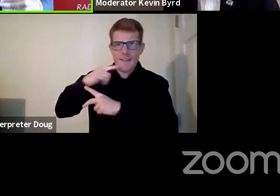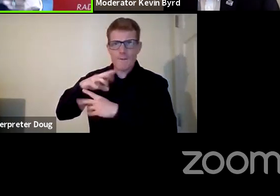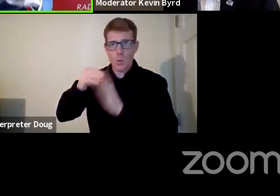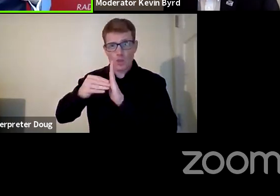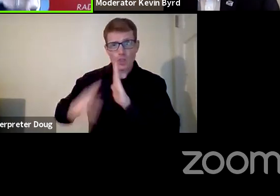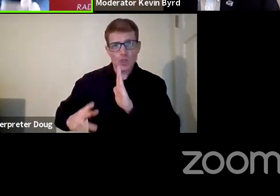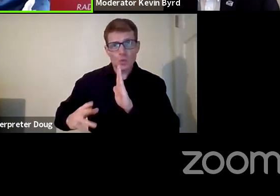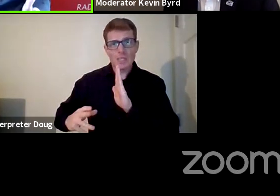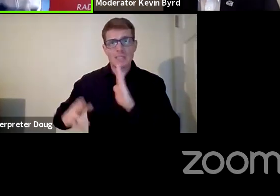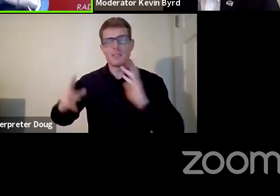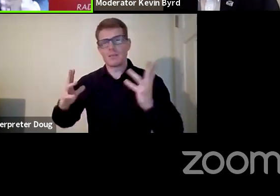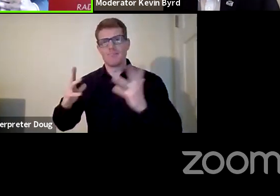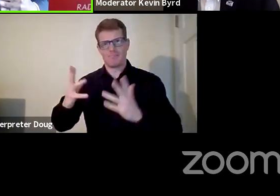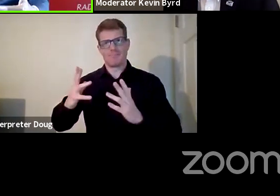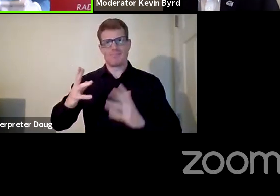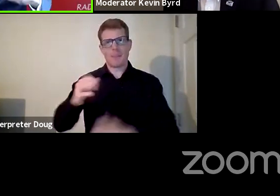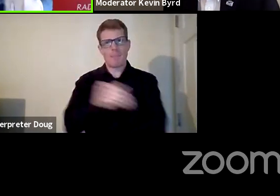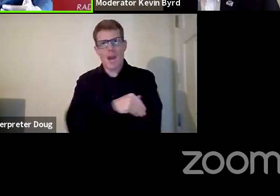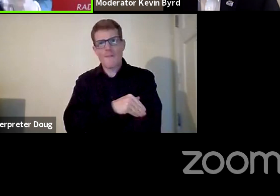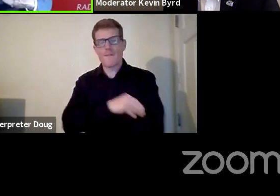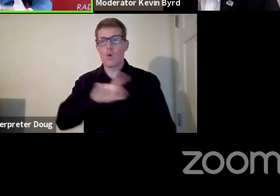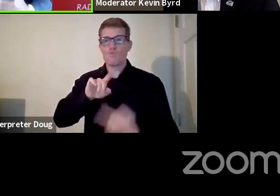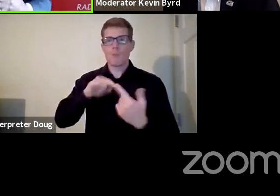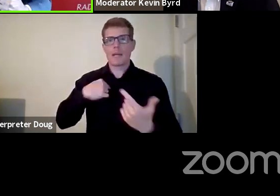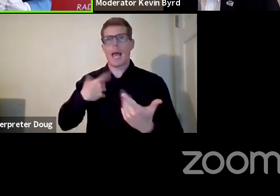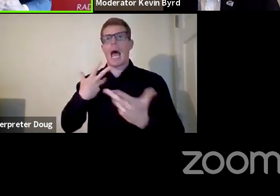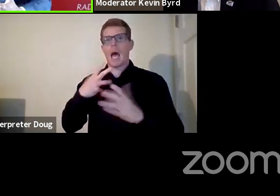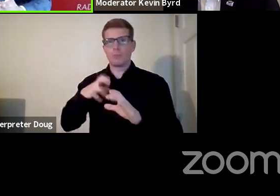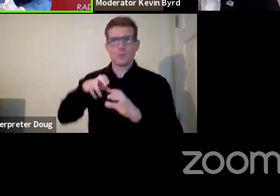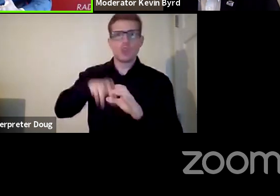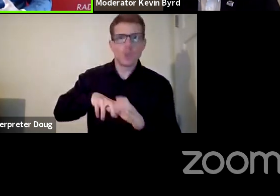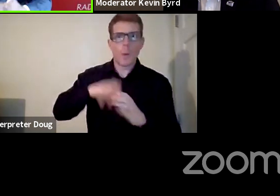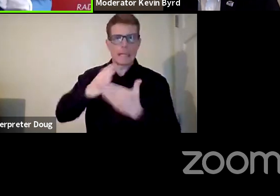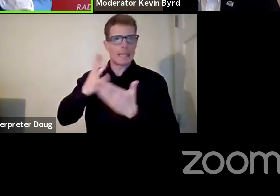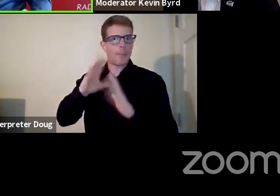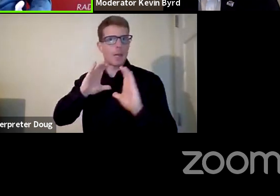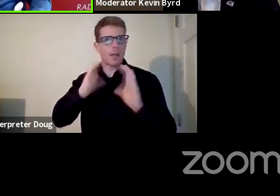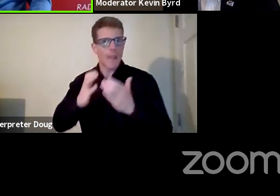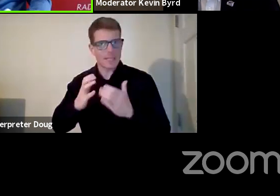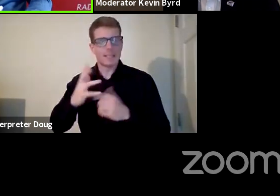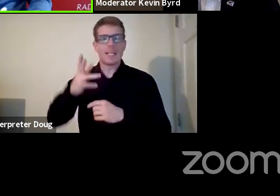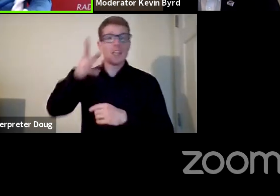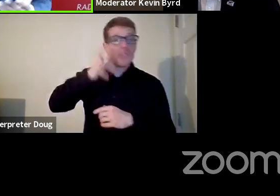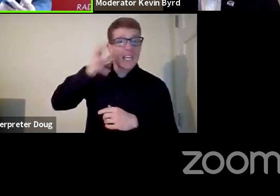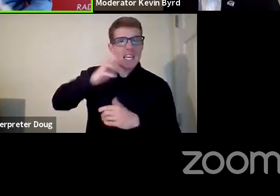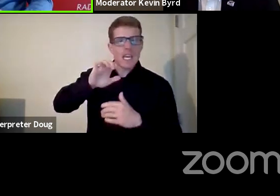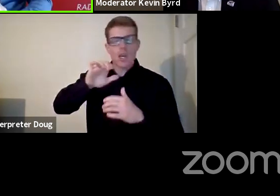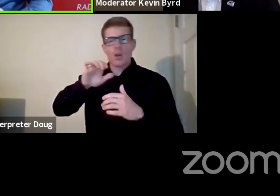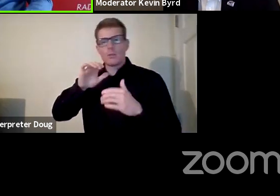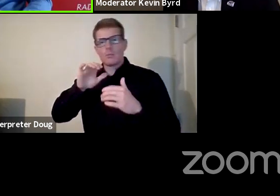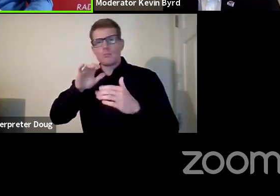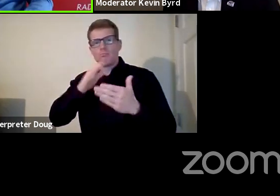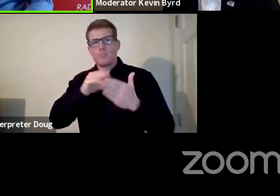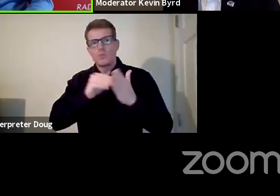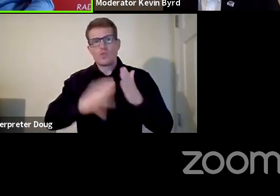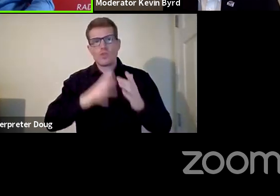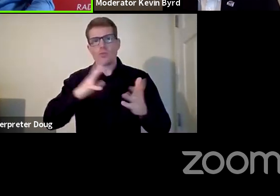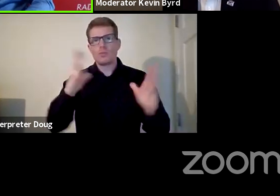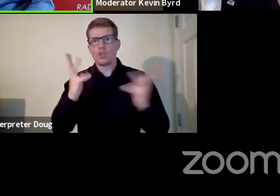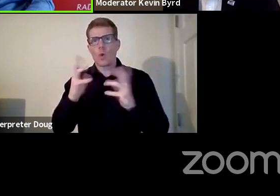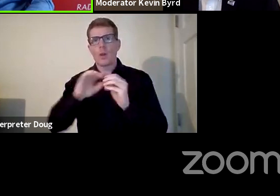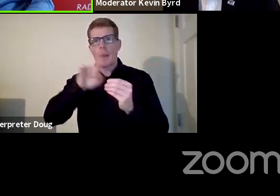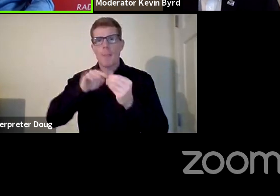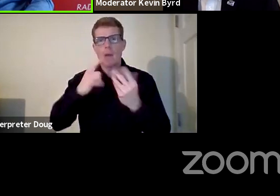to hear our students talk about how wonderful their faculty have been in the transition, it was heartwarming,